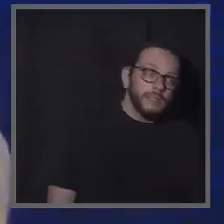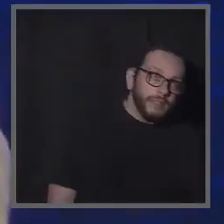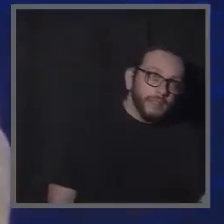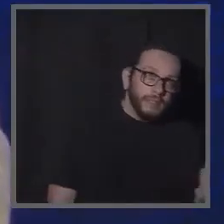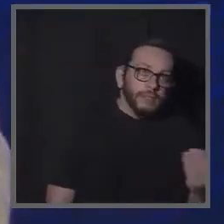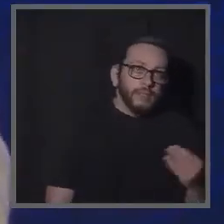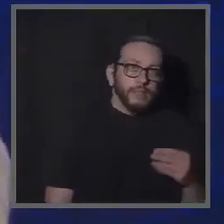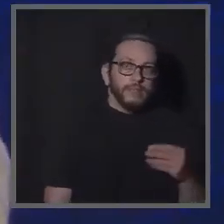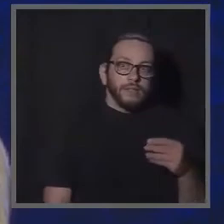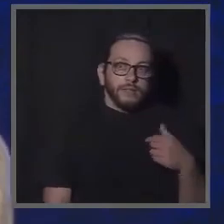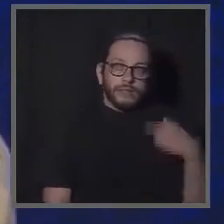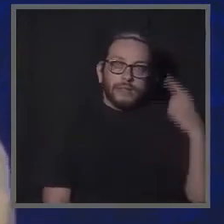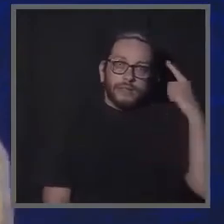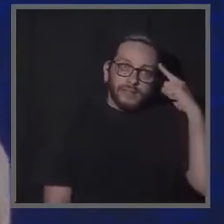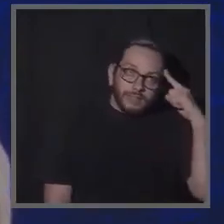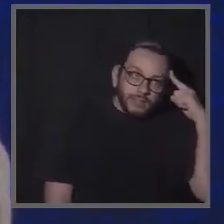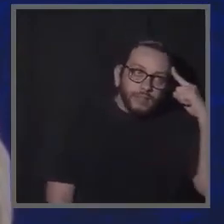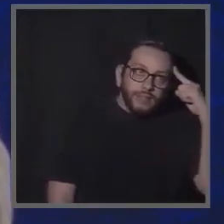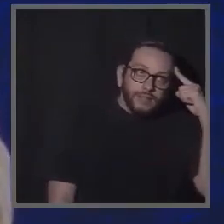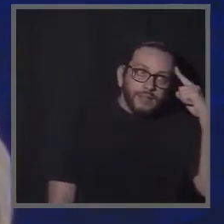I think that